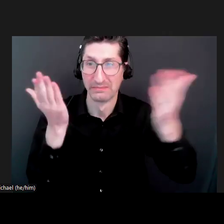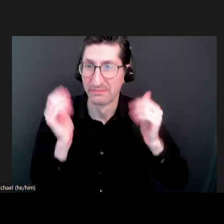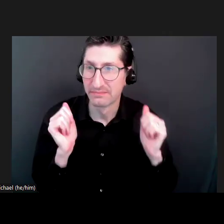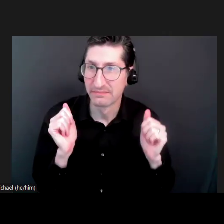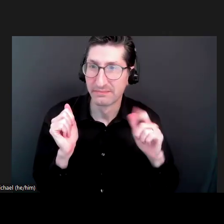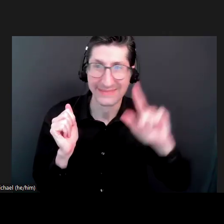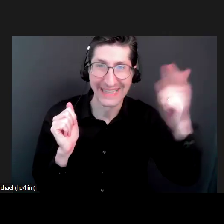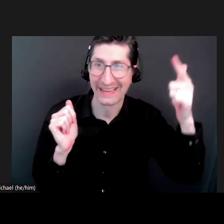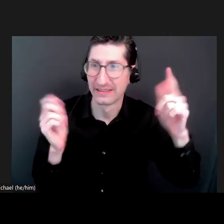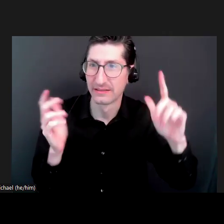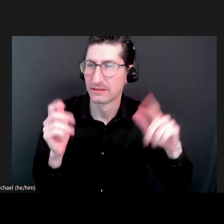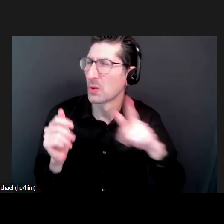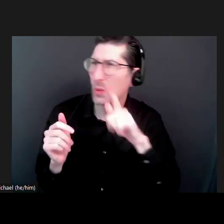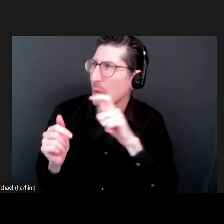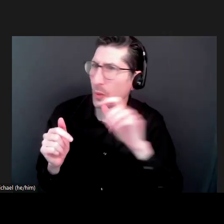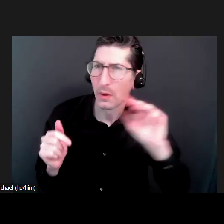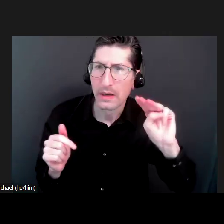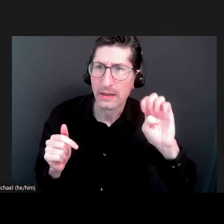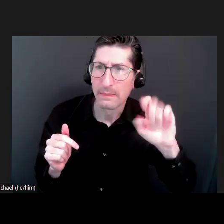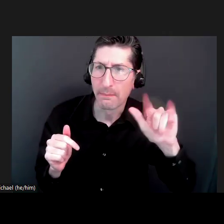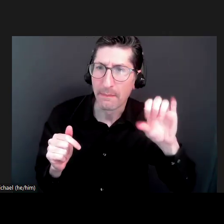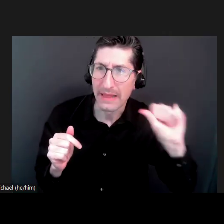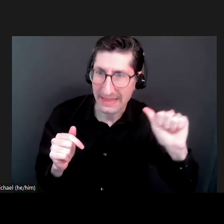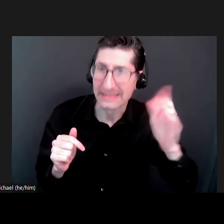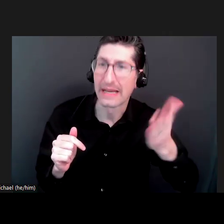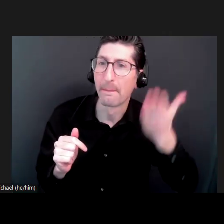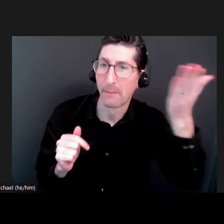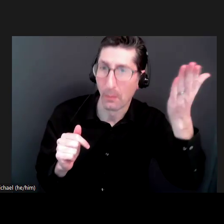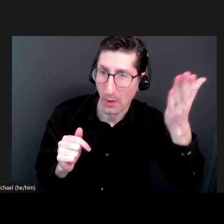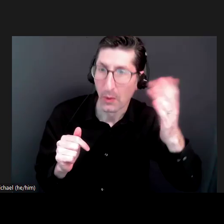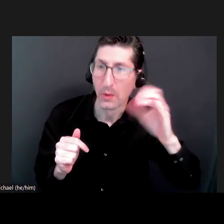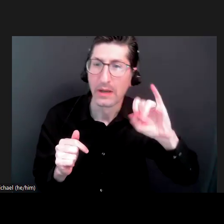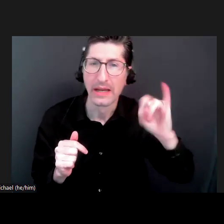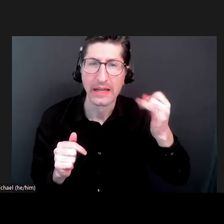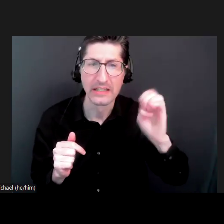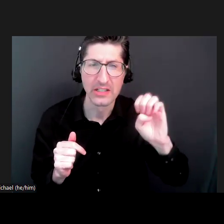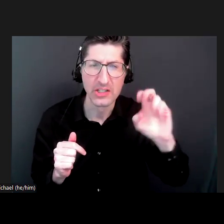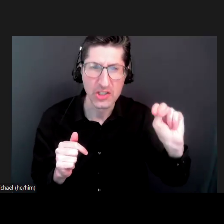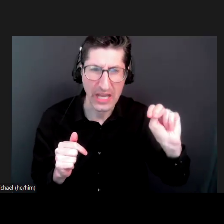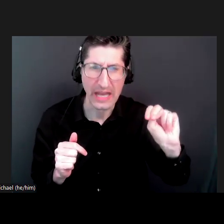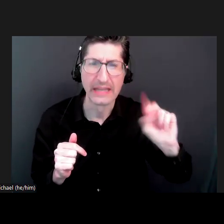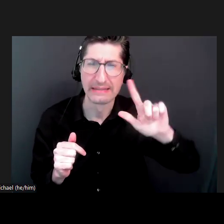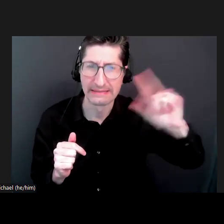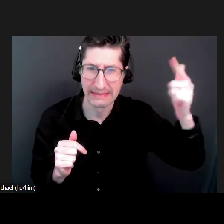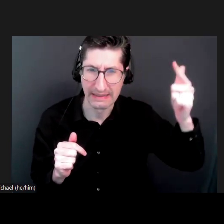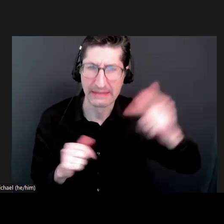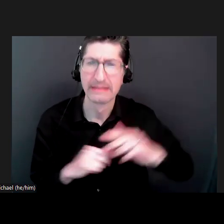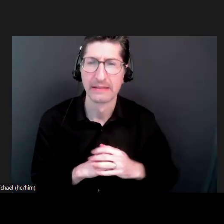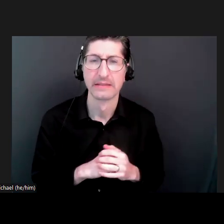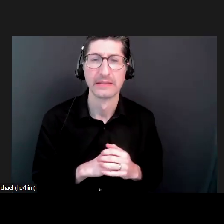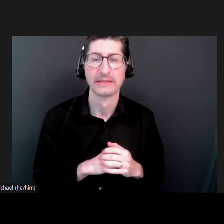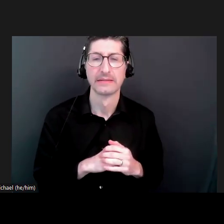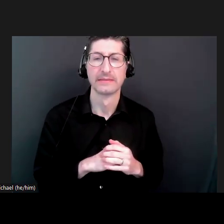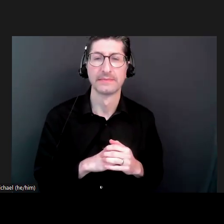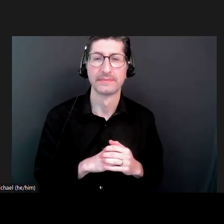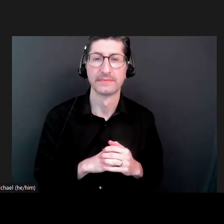Second. So Melissa moved Melissa Ferretti. and Jen second. So is